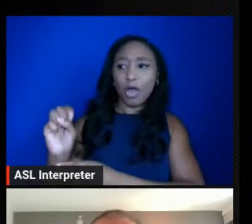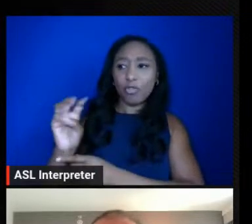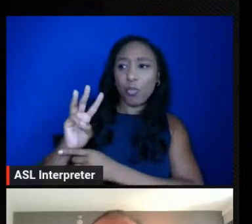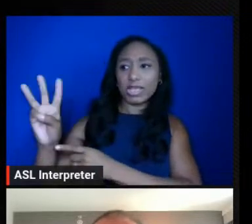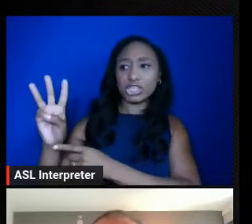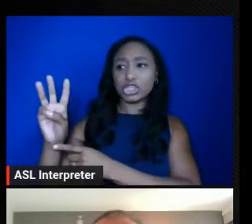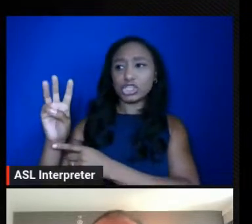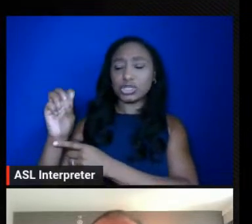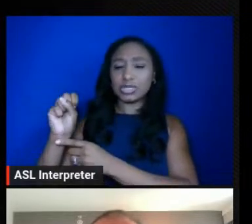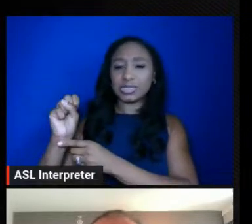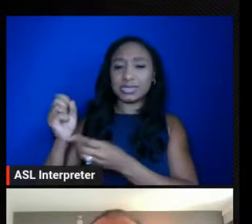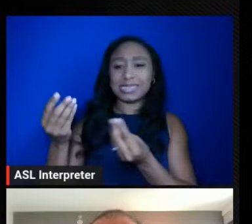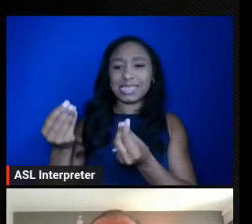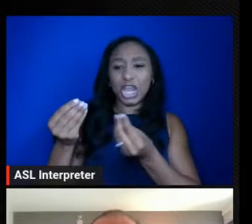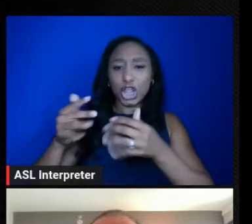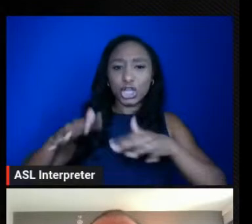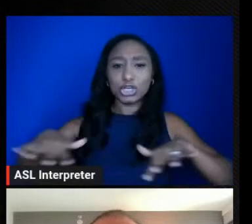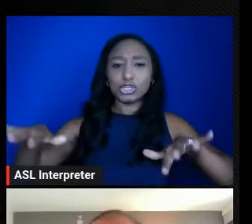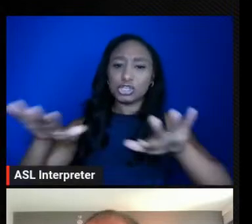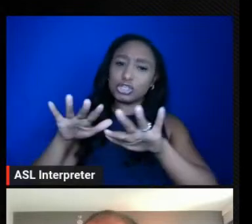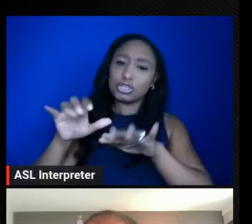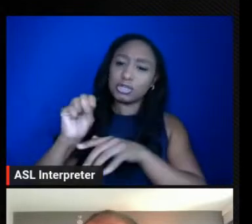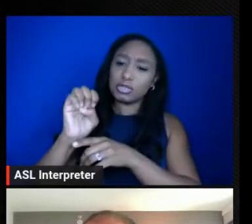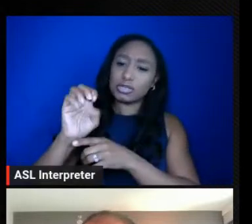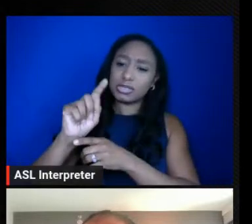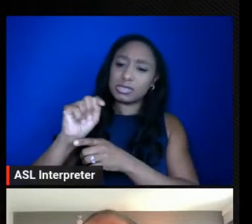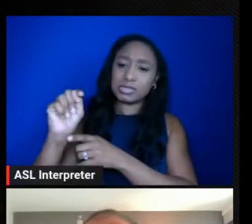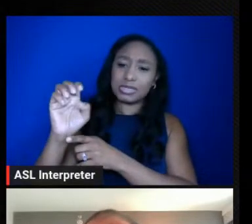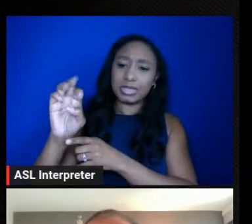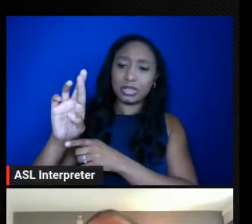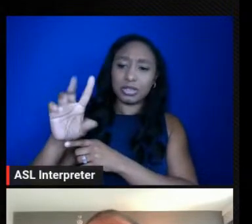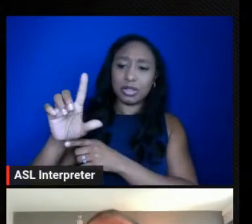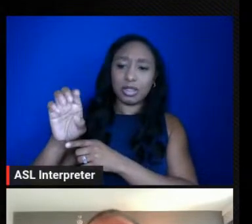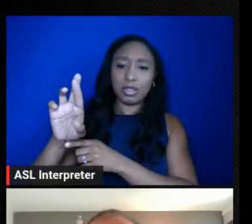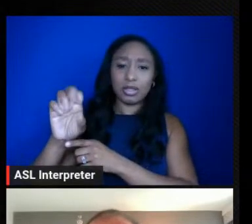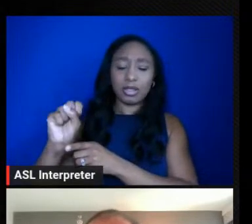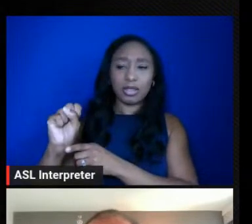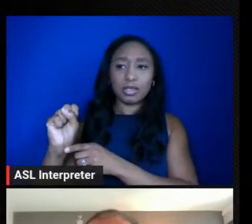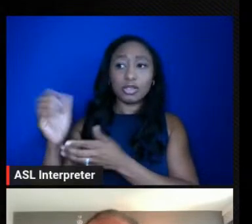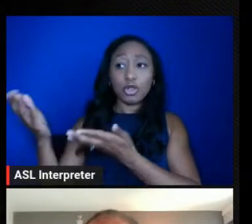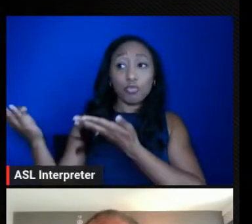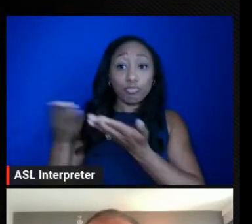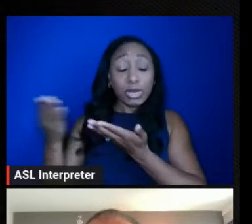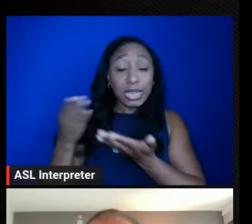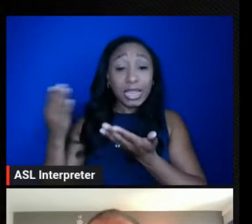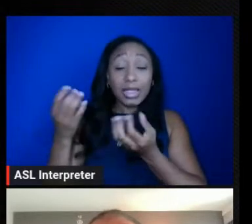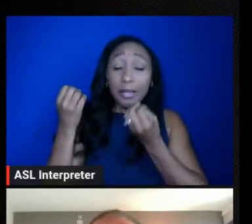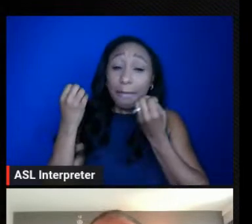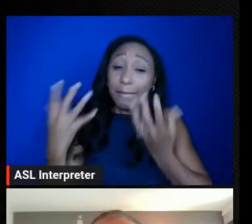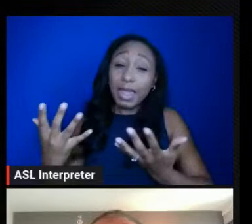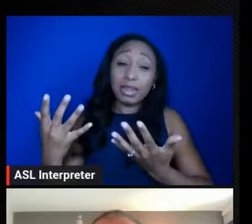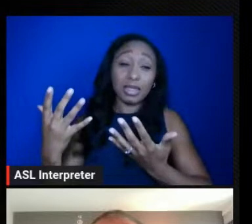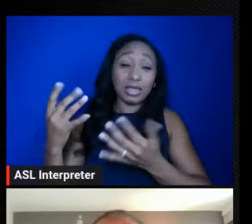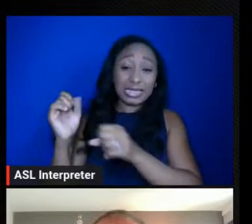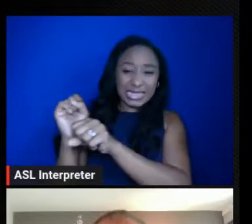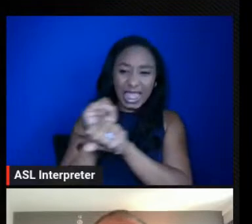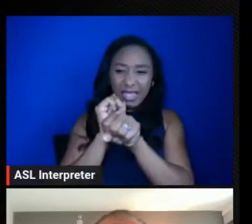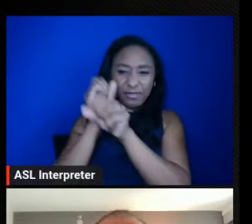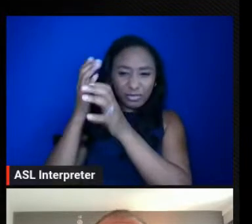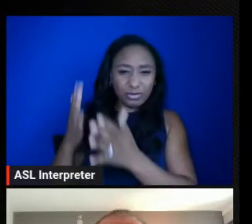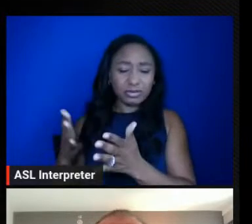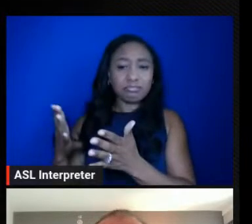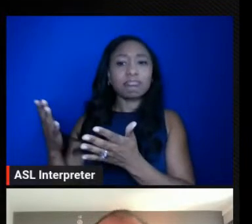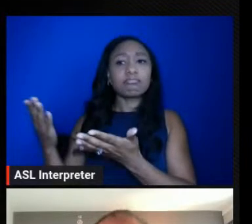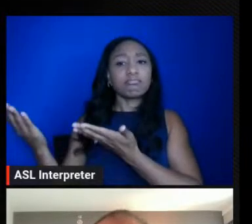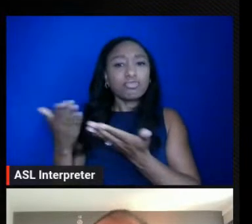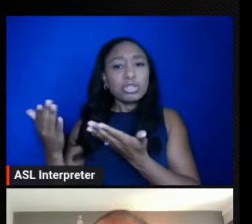labor by bringing them thousands of American-born enslaved people each year from